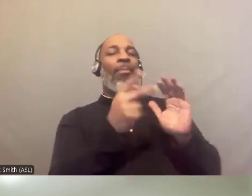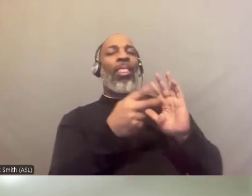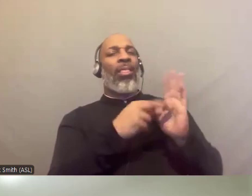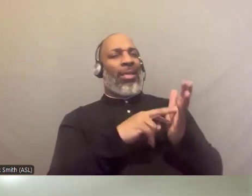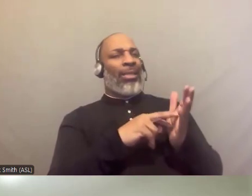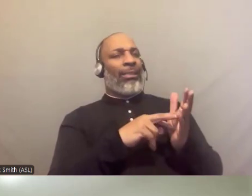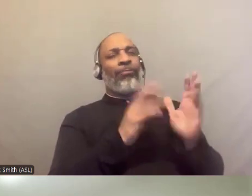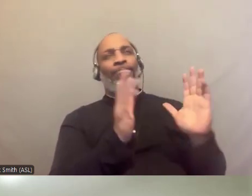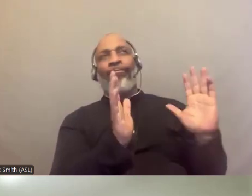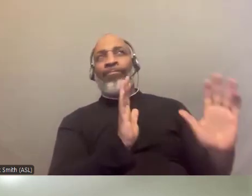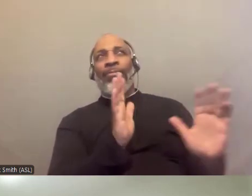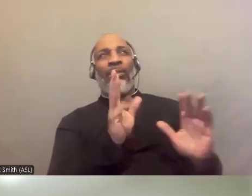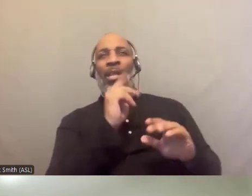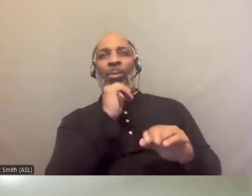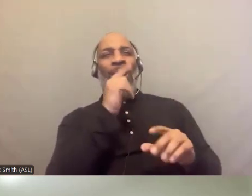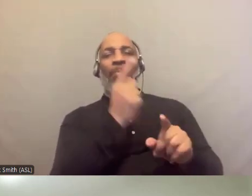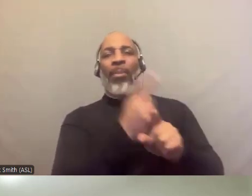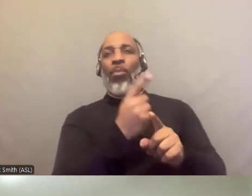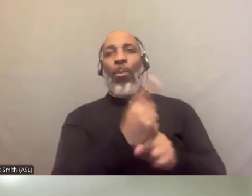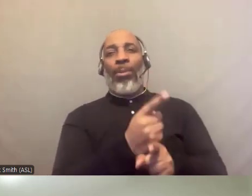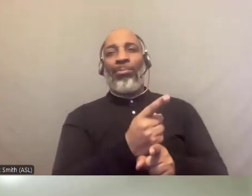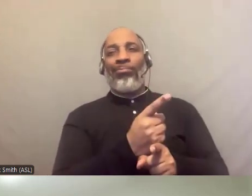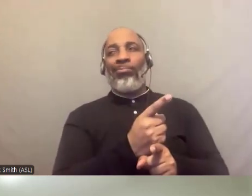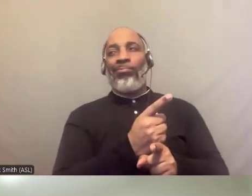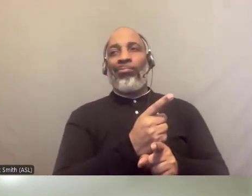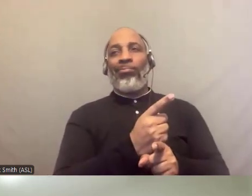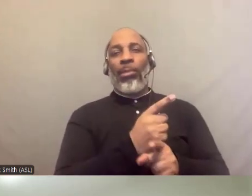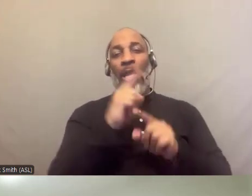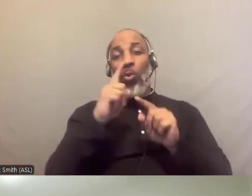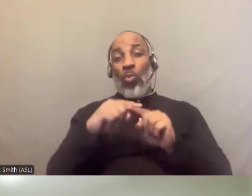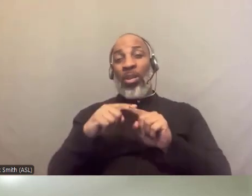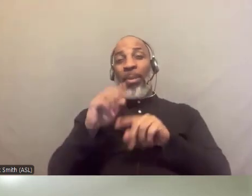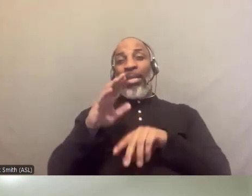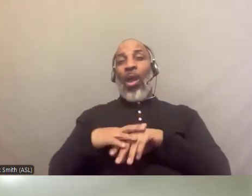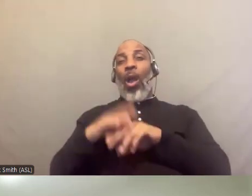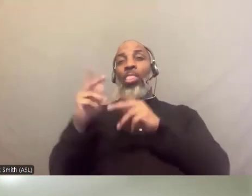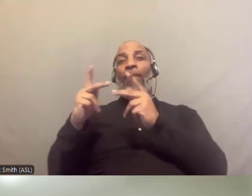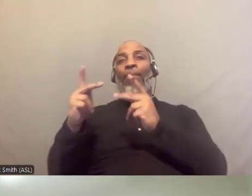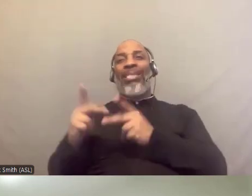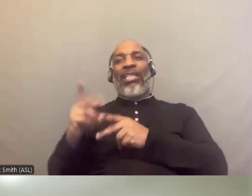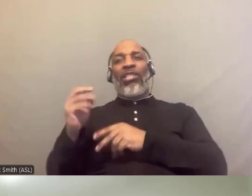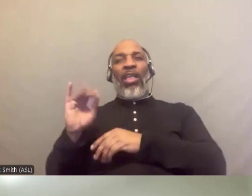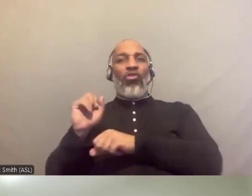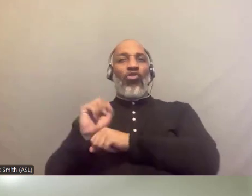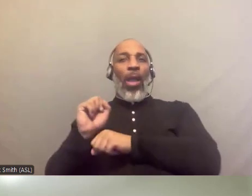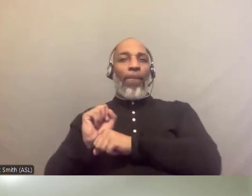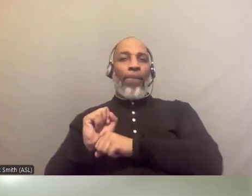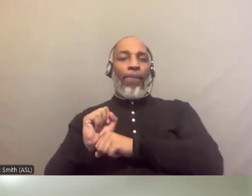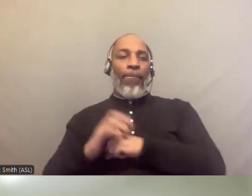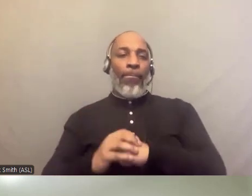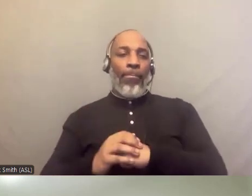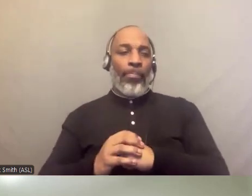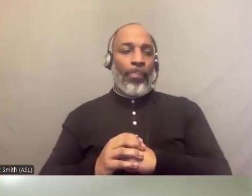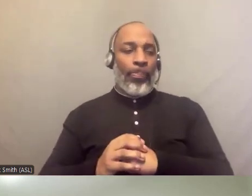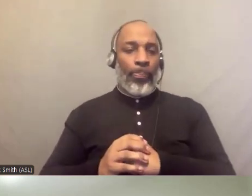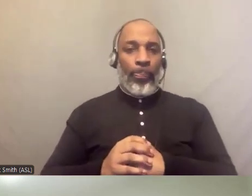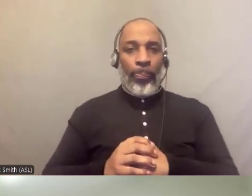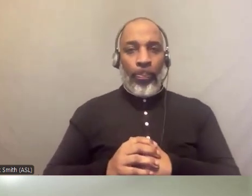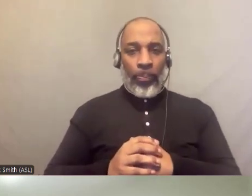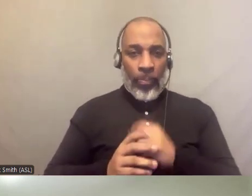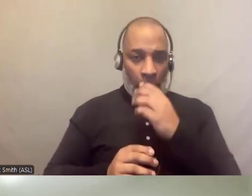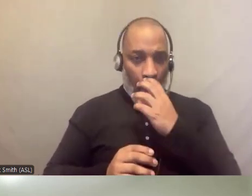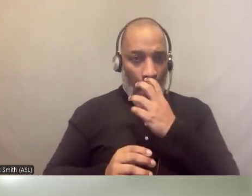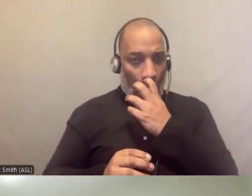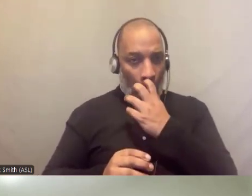and that would not be okay in that case. So it really depends on the position and what the essential function of that position